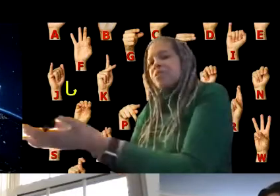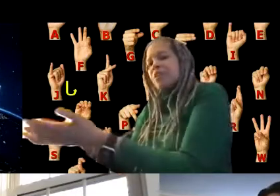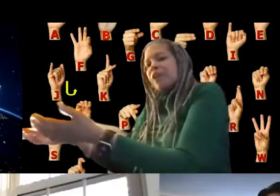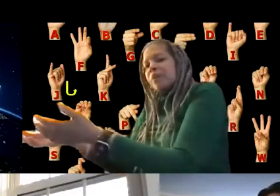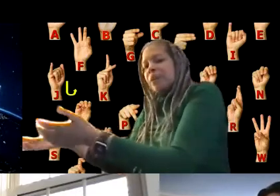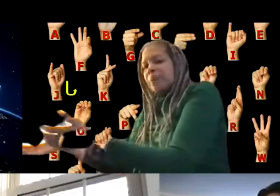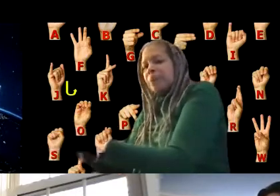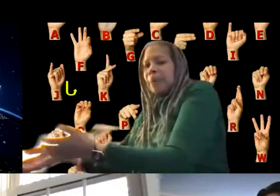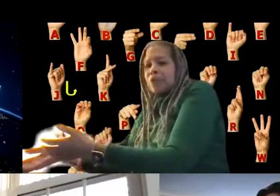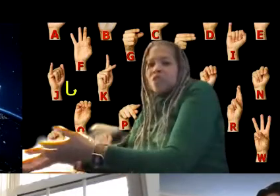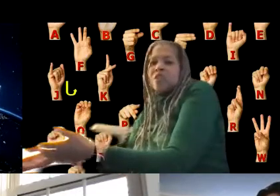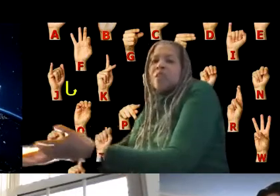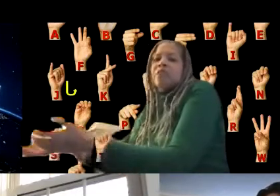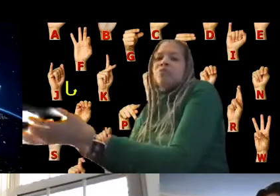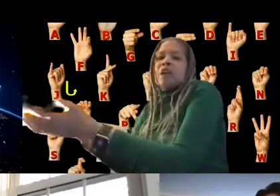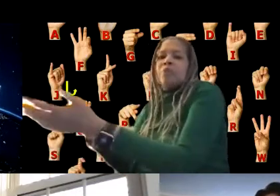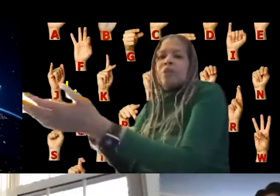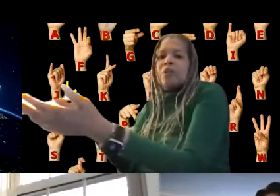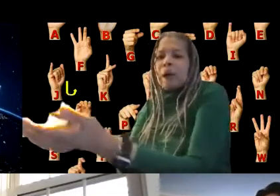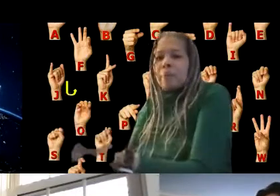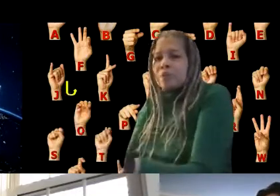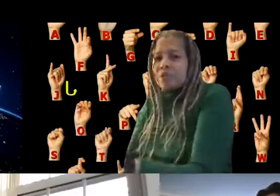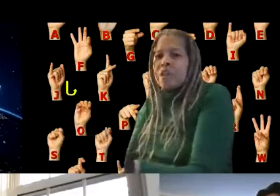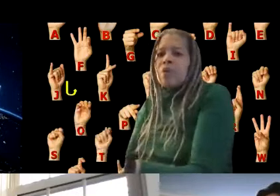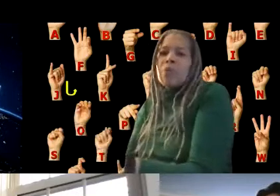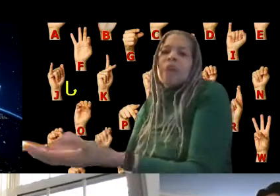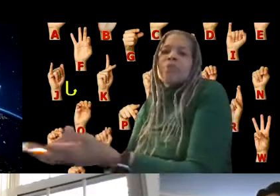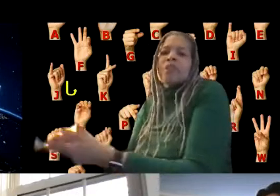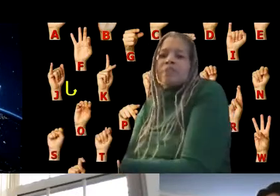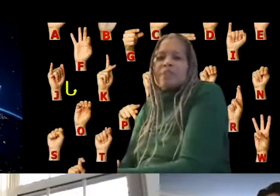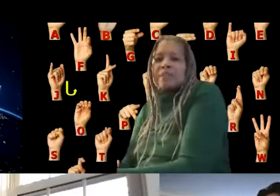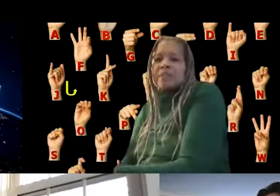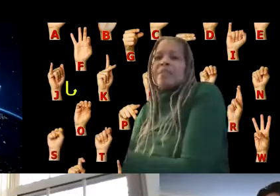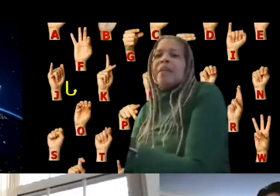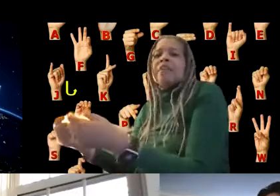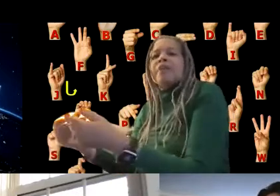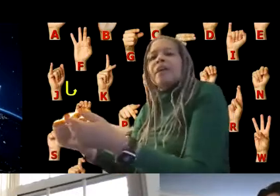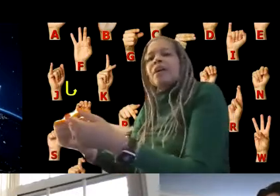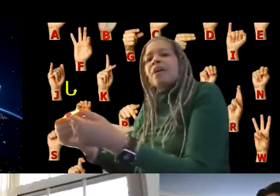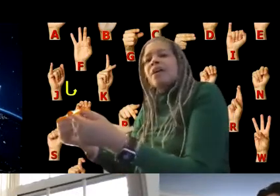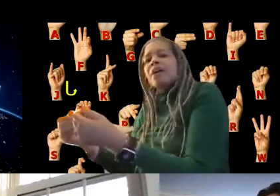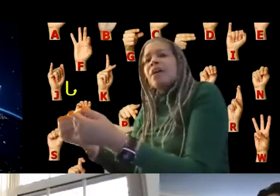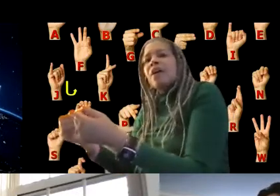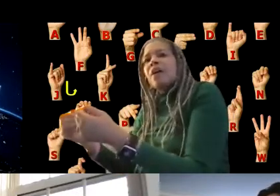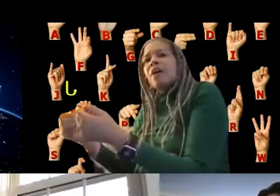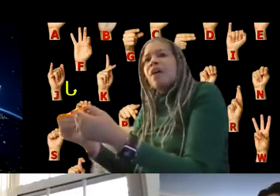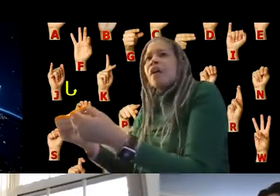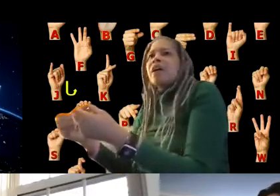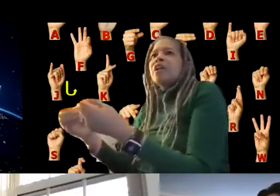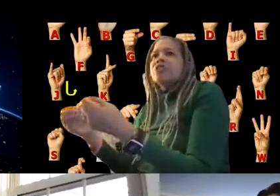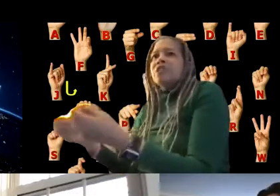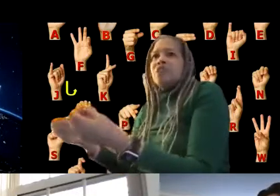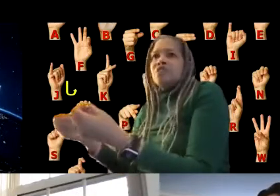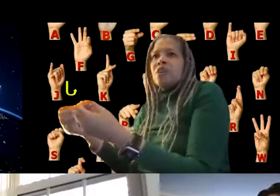Why is the argument that a Black person is any less valuable than a white person? Why do these things exist? And if they